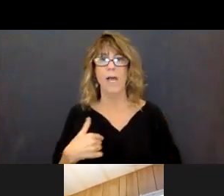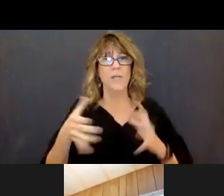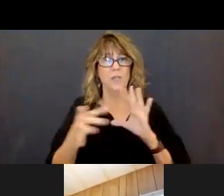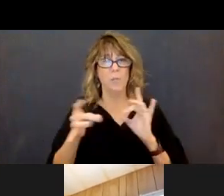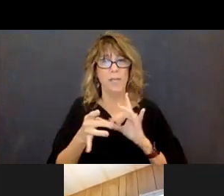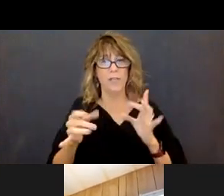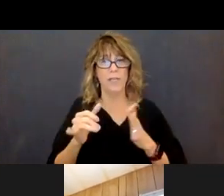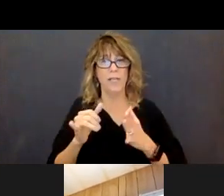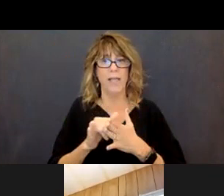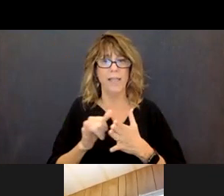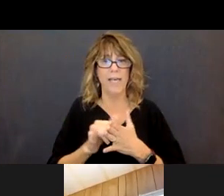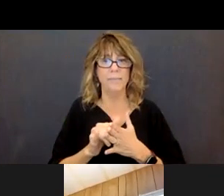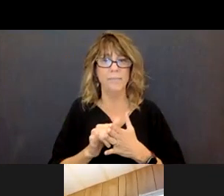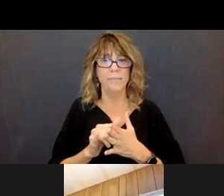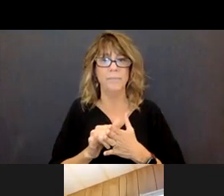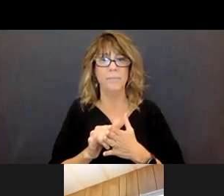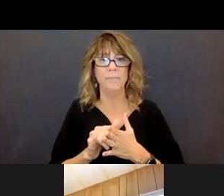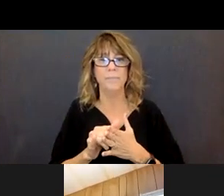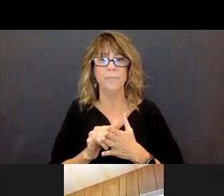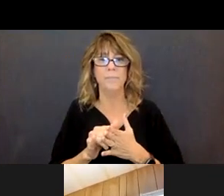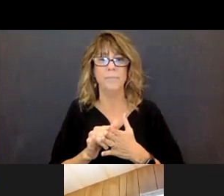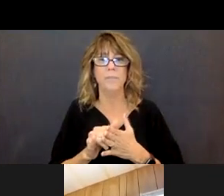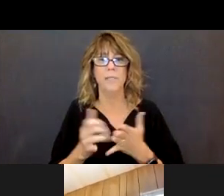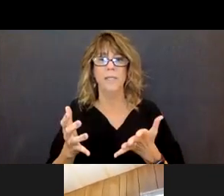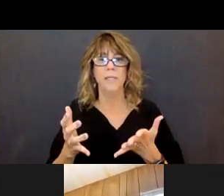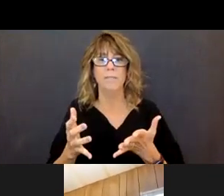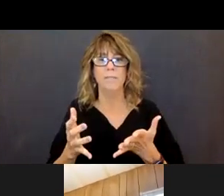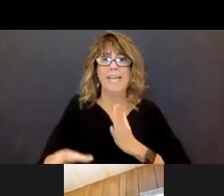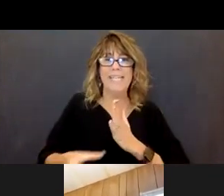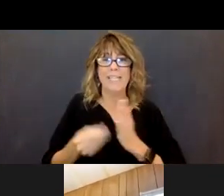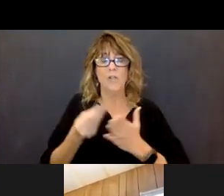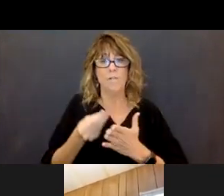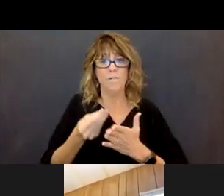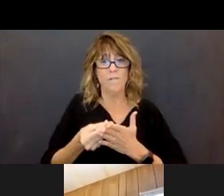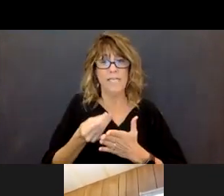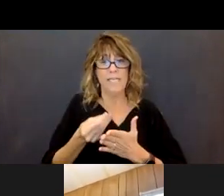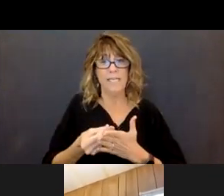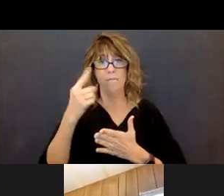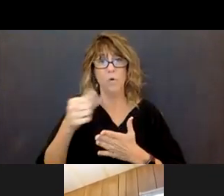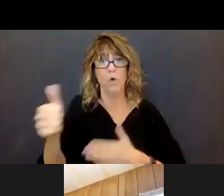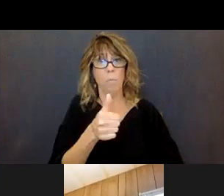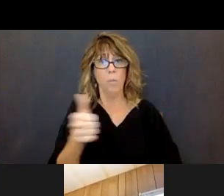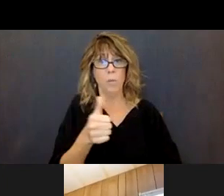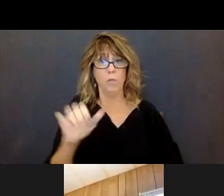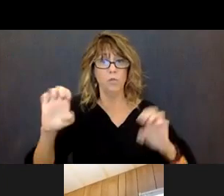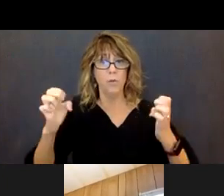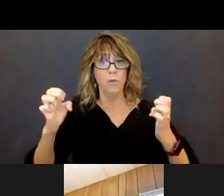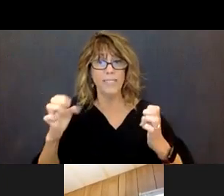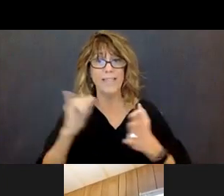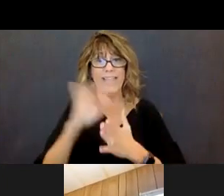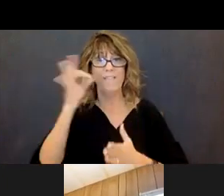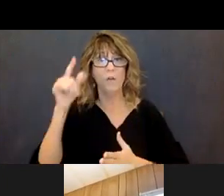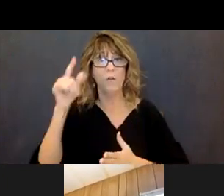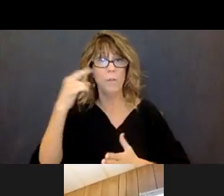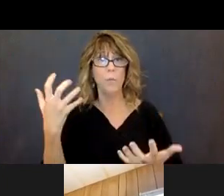the additional funding for mobile crisis services, the federal government would match that funding at 85% of the cost for the